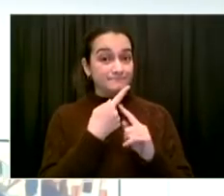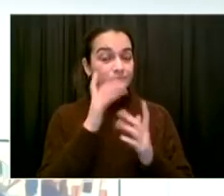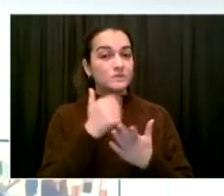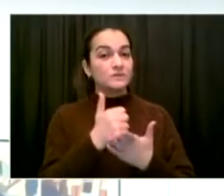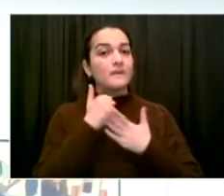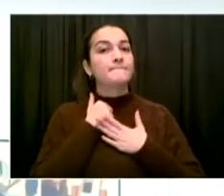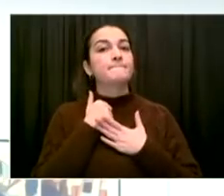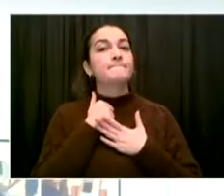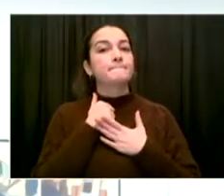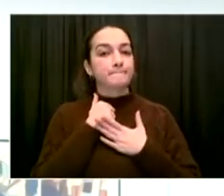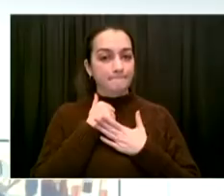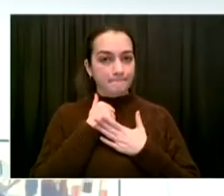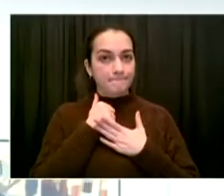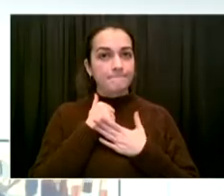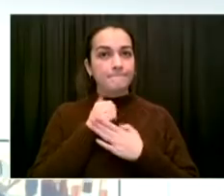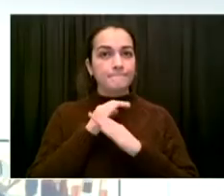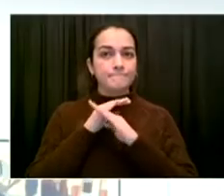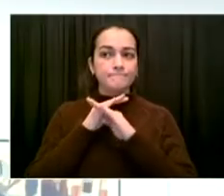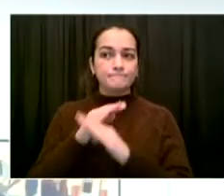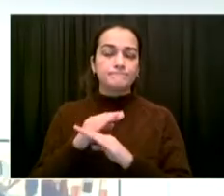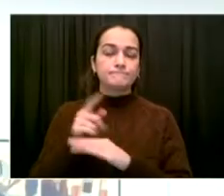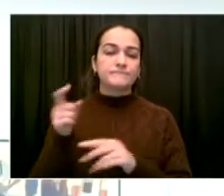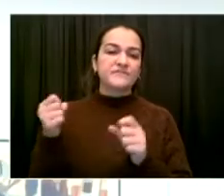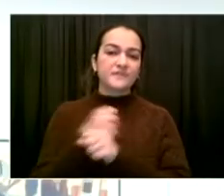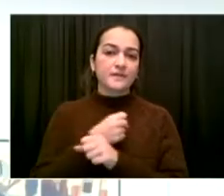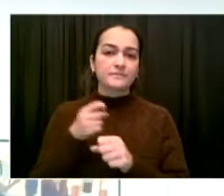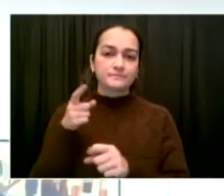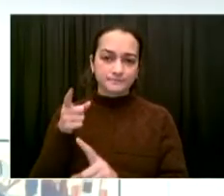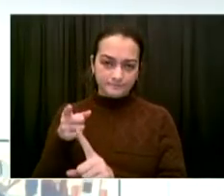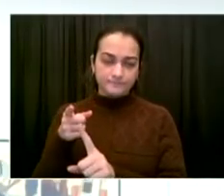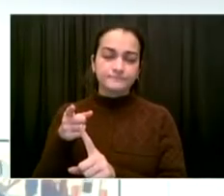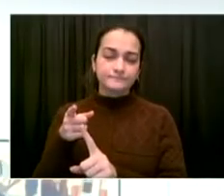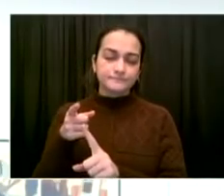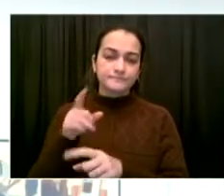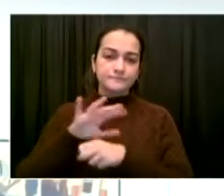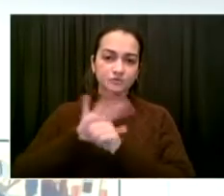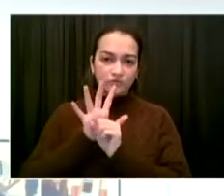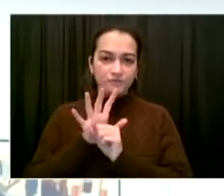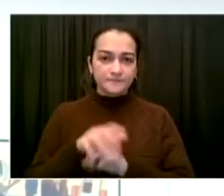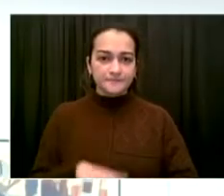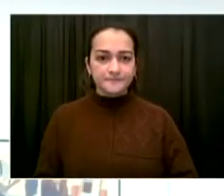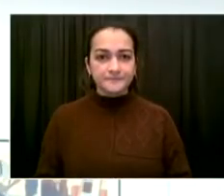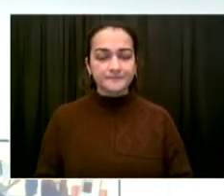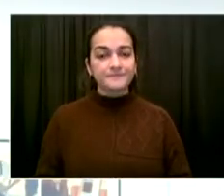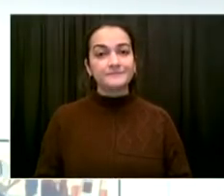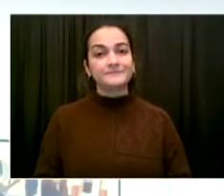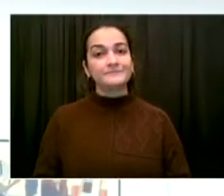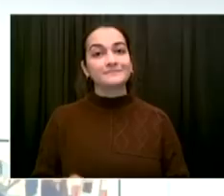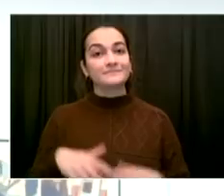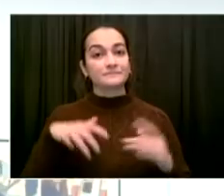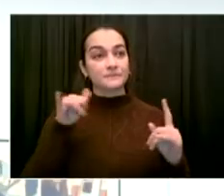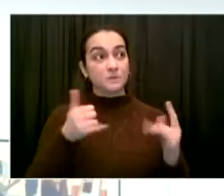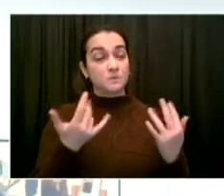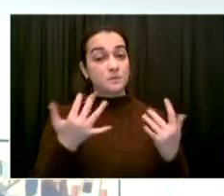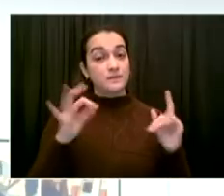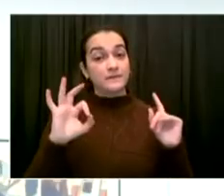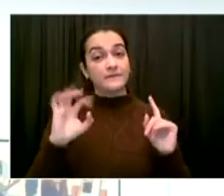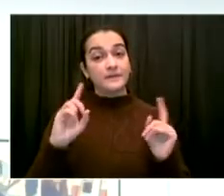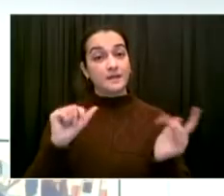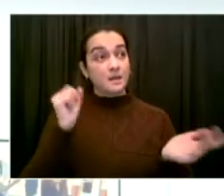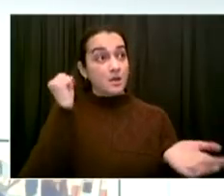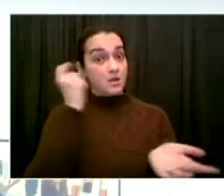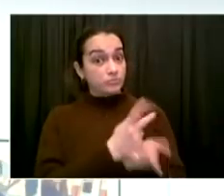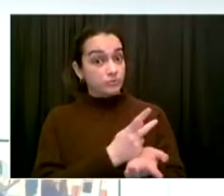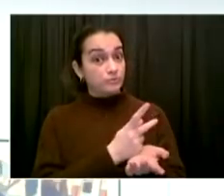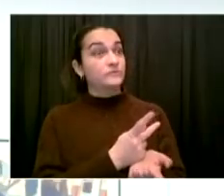preventing severe disease. We need the FDA to move with celerity on that and actually have